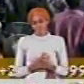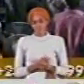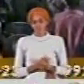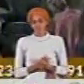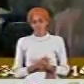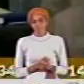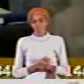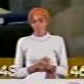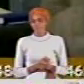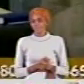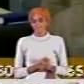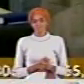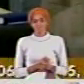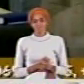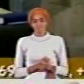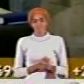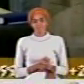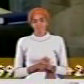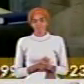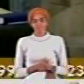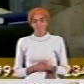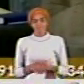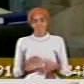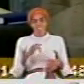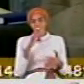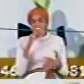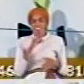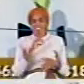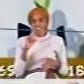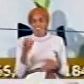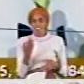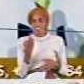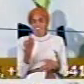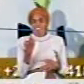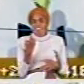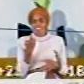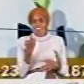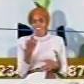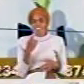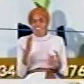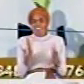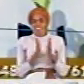you. Is that the only hallelujah you can shout?